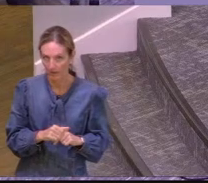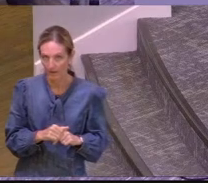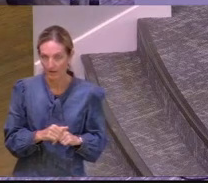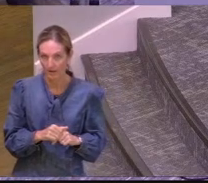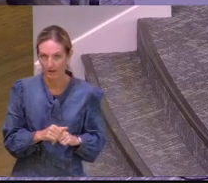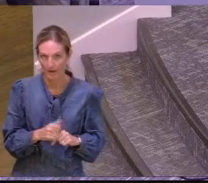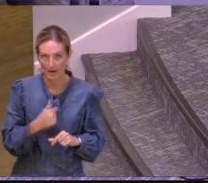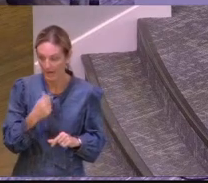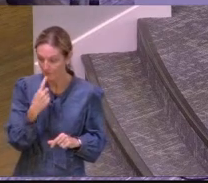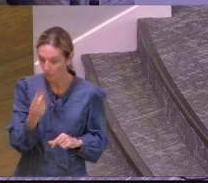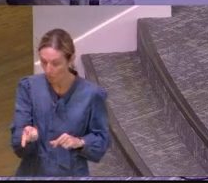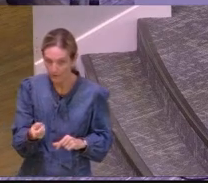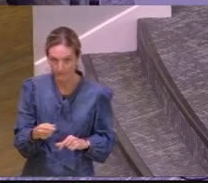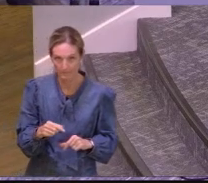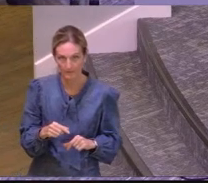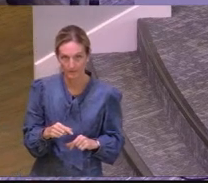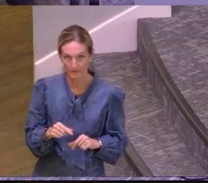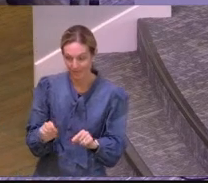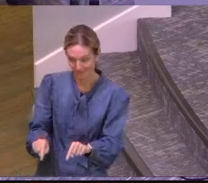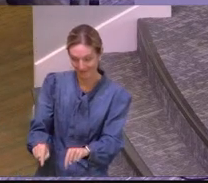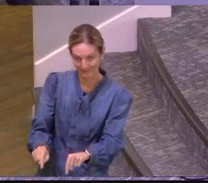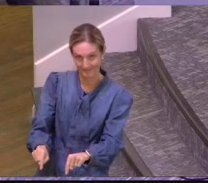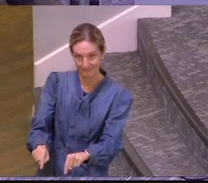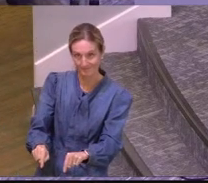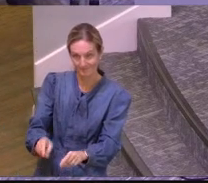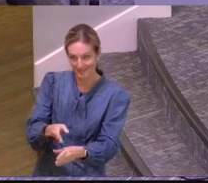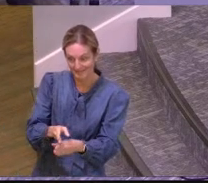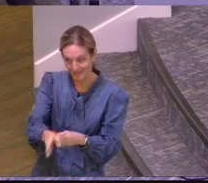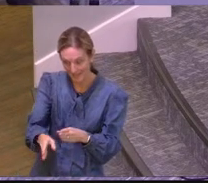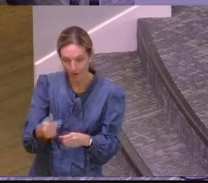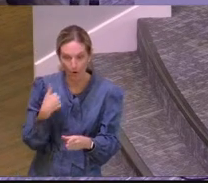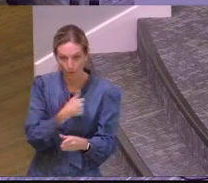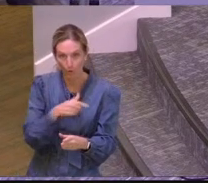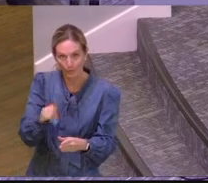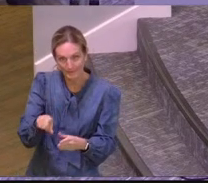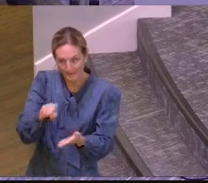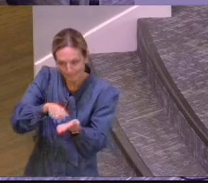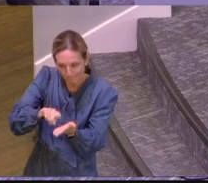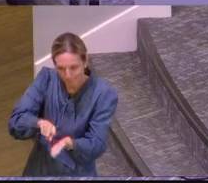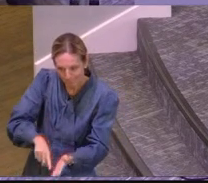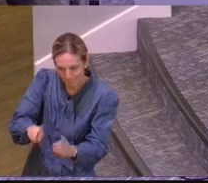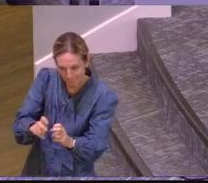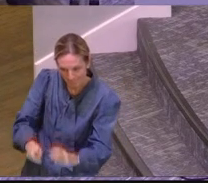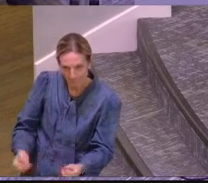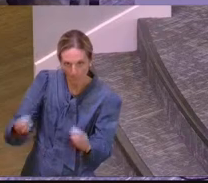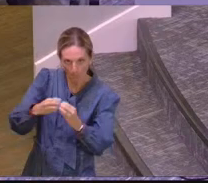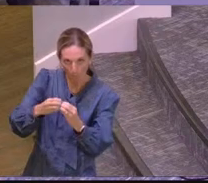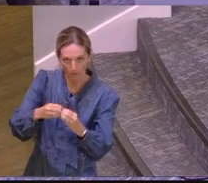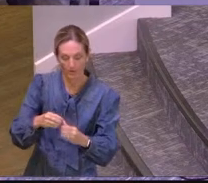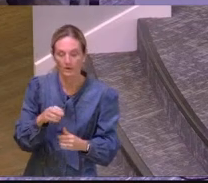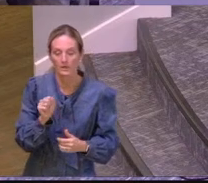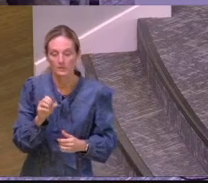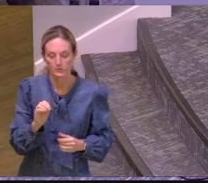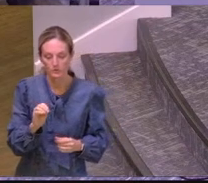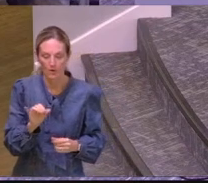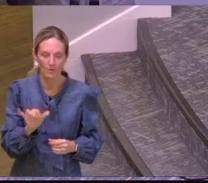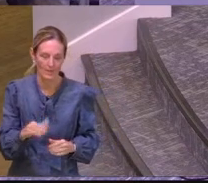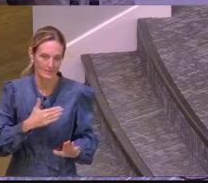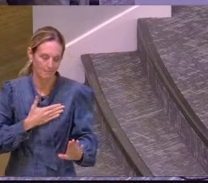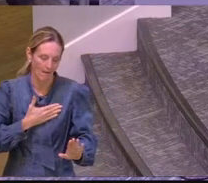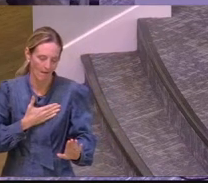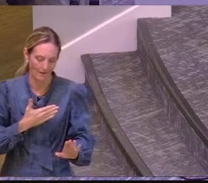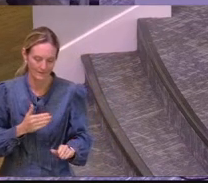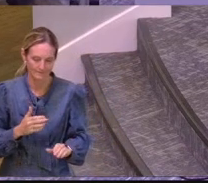I told them, I said, you know, this is an area that we've got to explore. So anyway, that's my kind